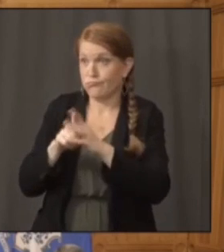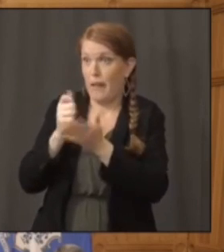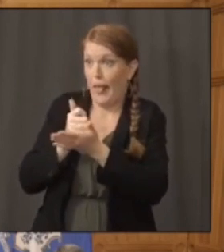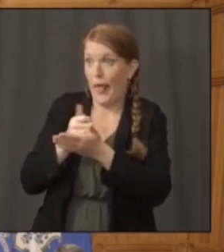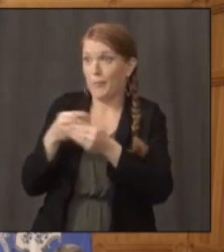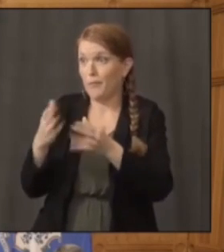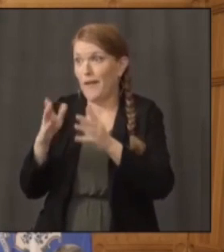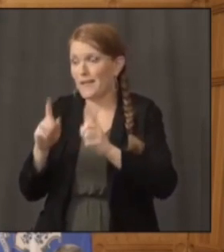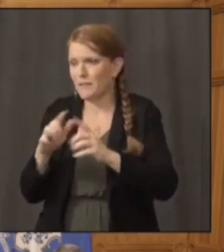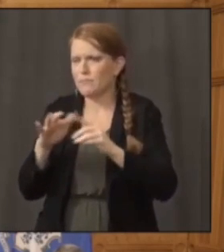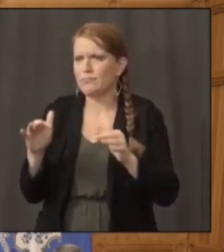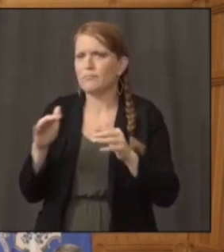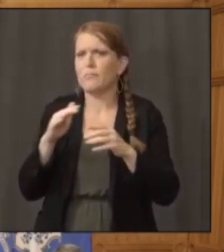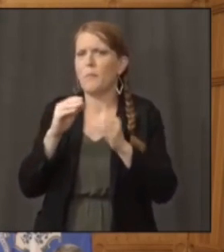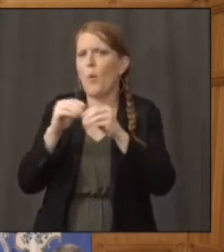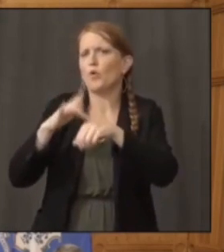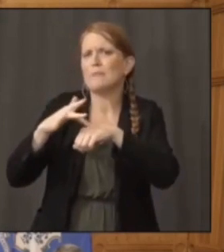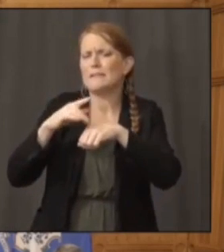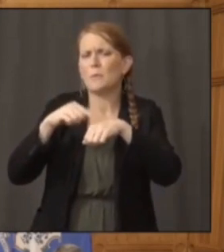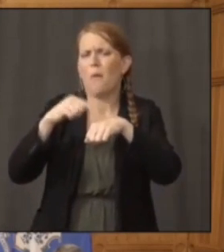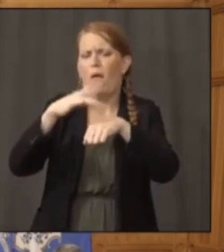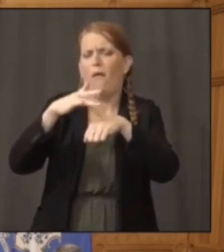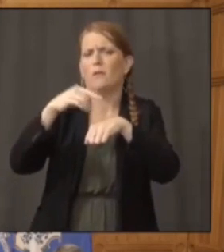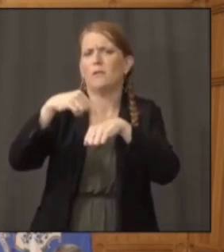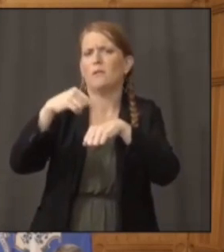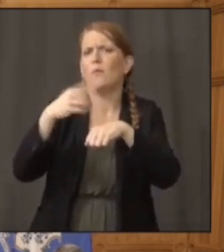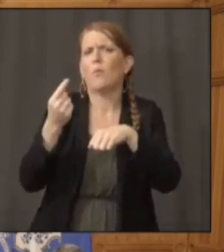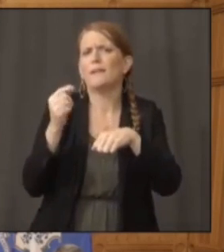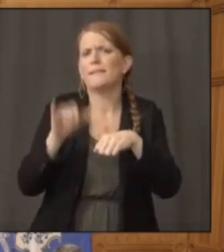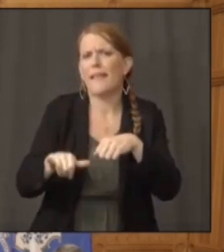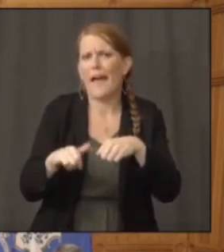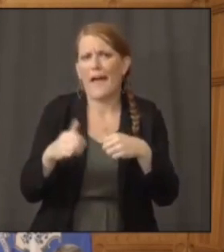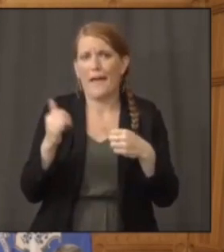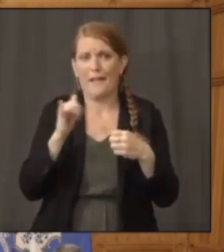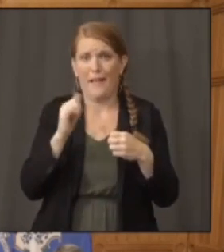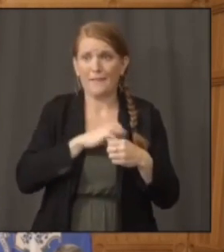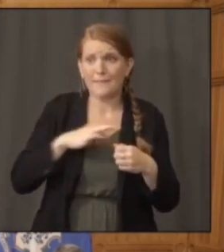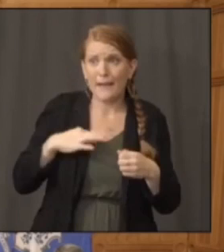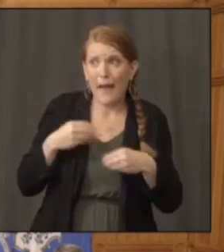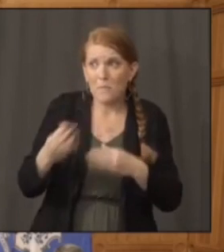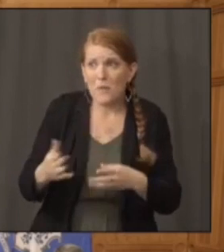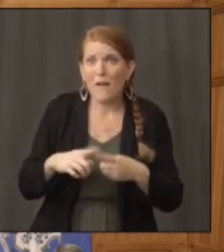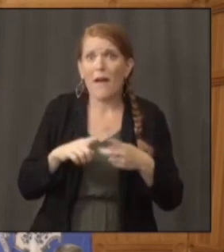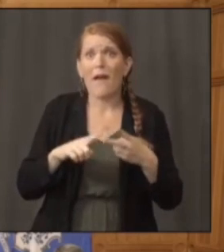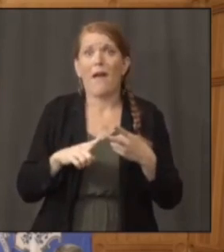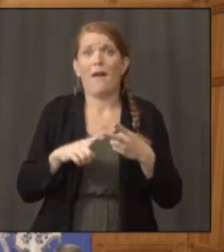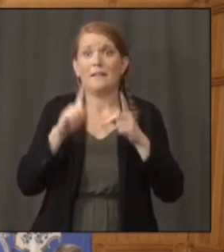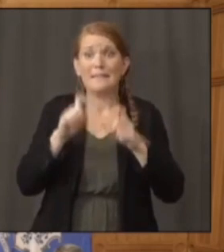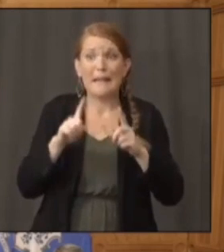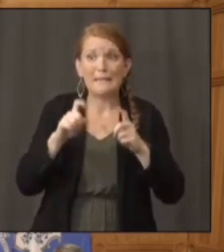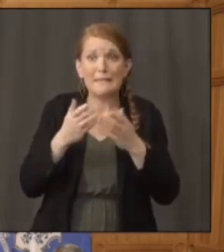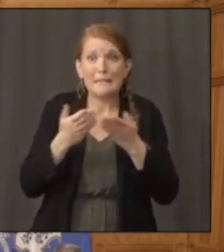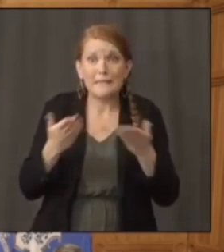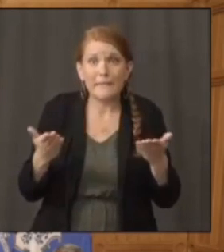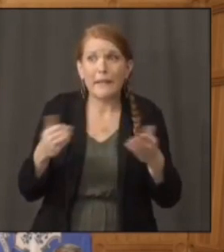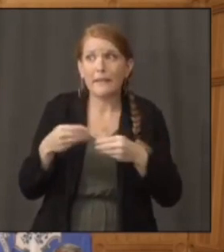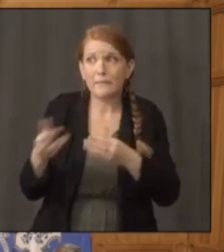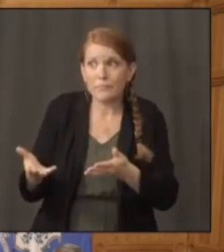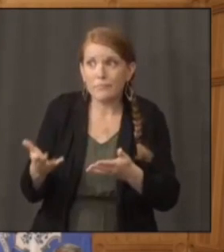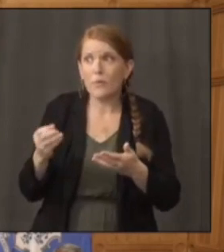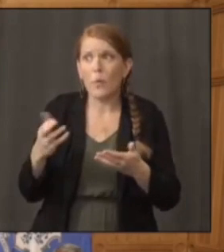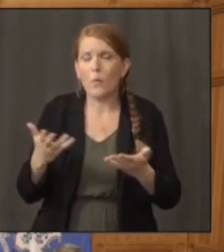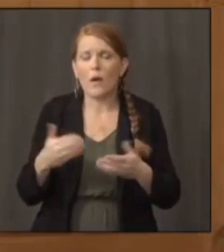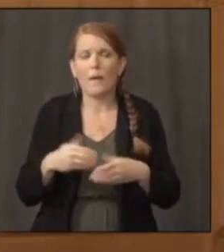resources. Could you elaborate on what that might be? Personnel, testing supplies, I imagine? Go for it.